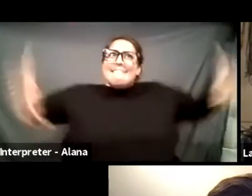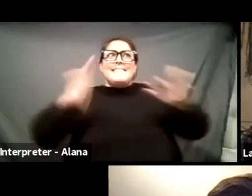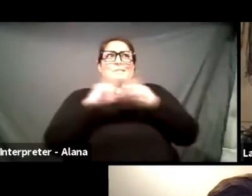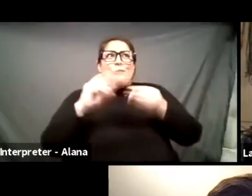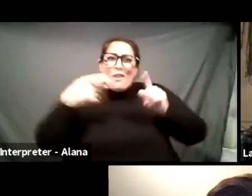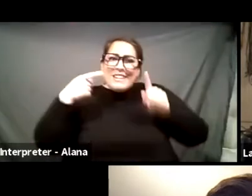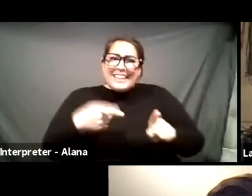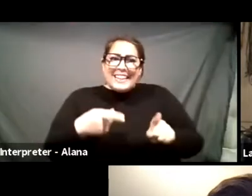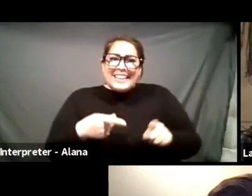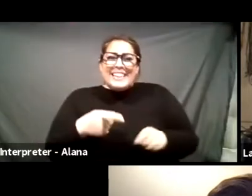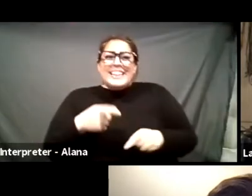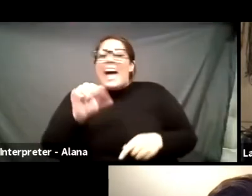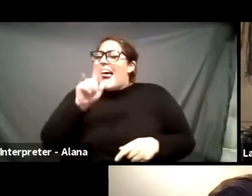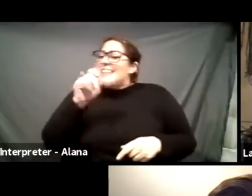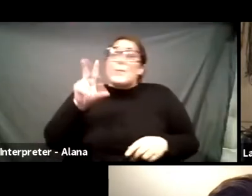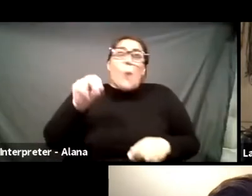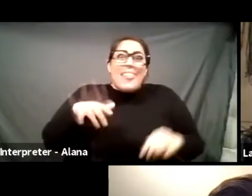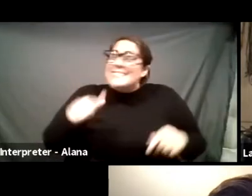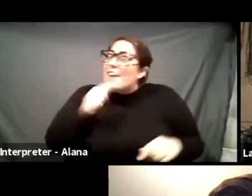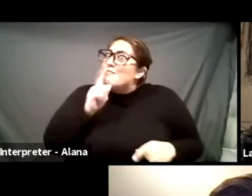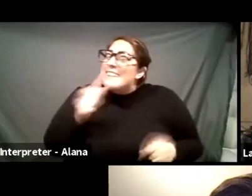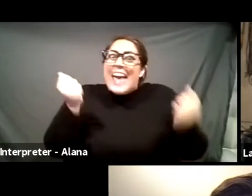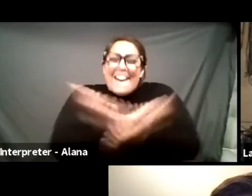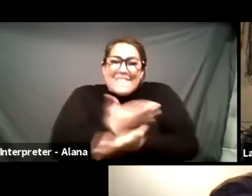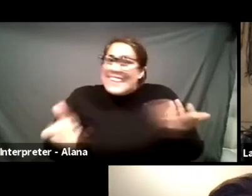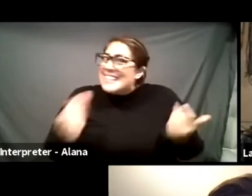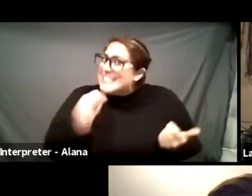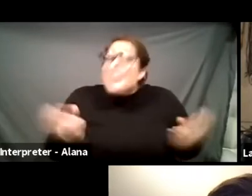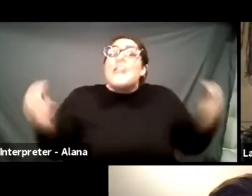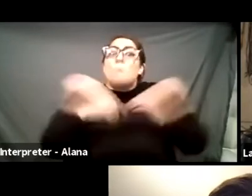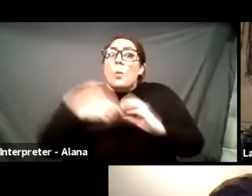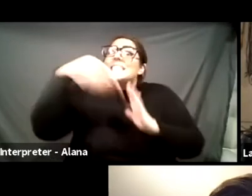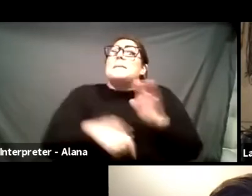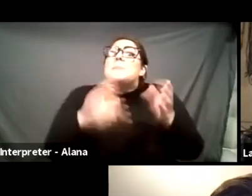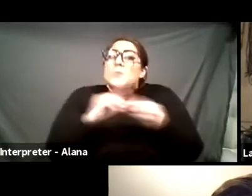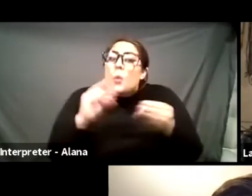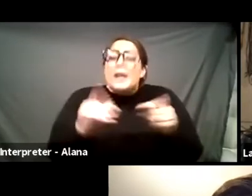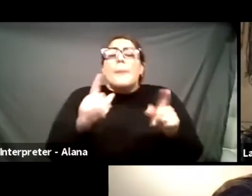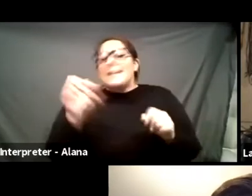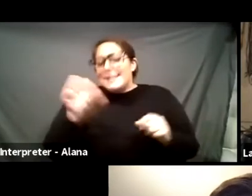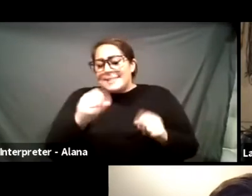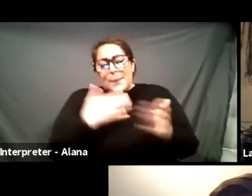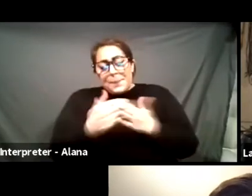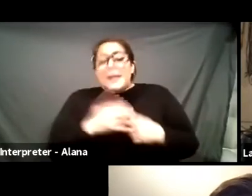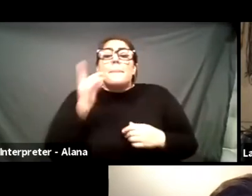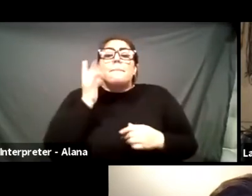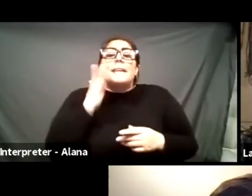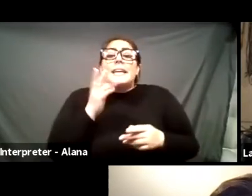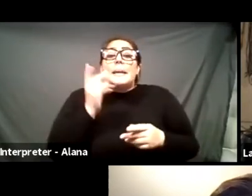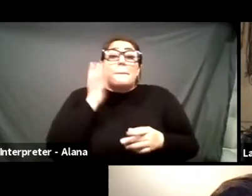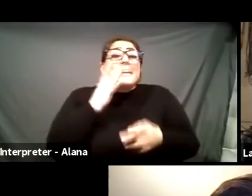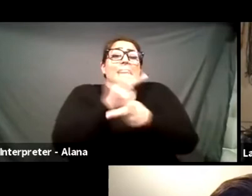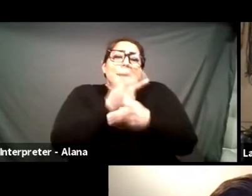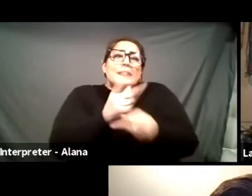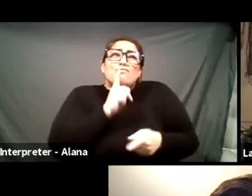going there. Yeah, but as you said, like, yeah, collaboration has been central to Apian and also to the Intimacy